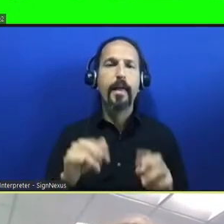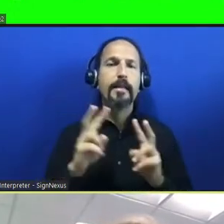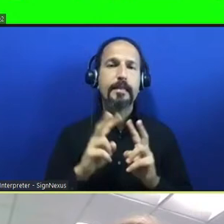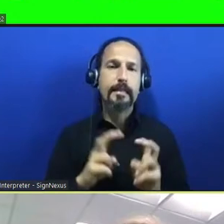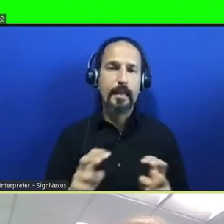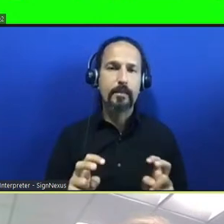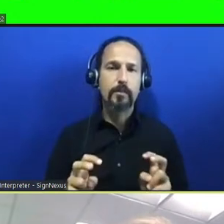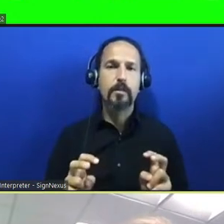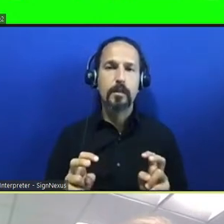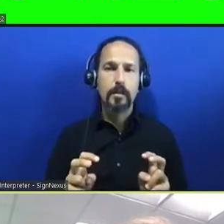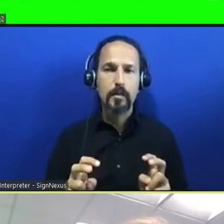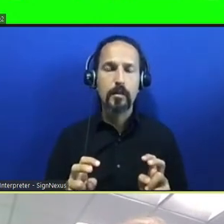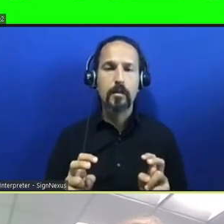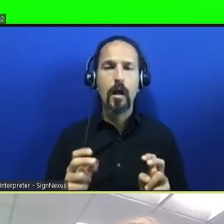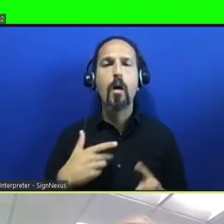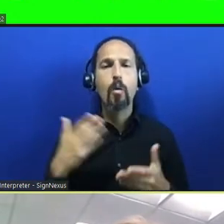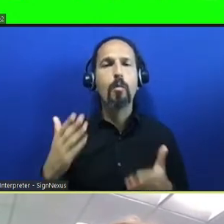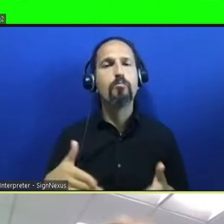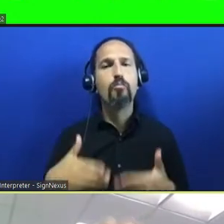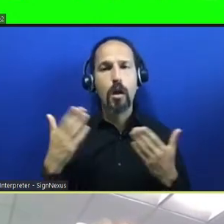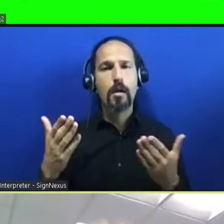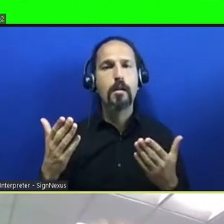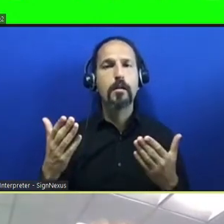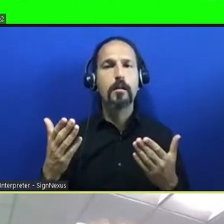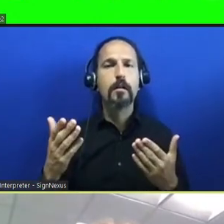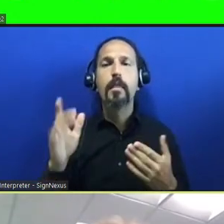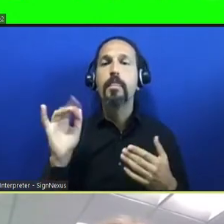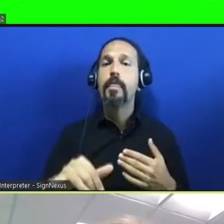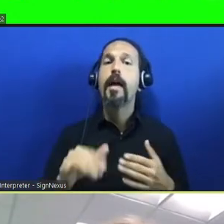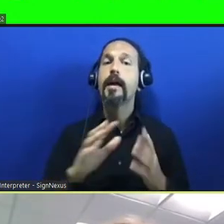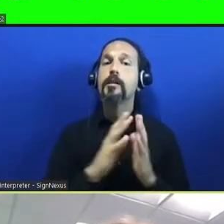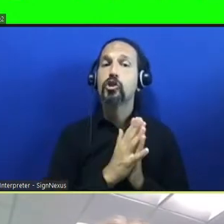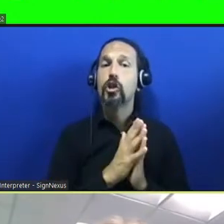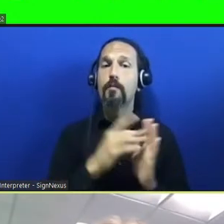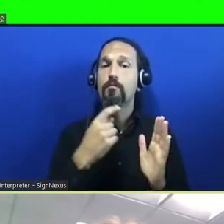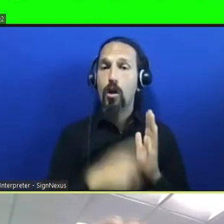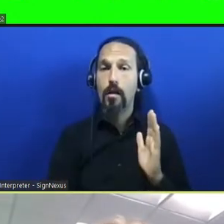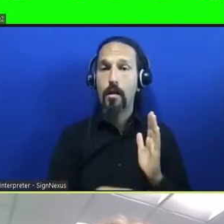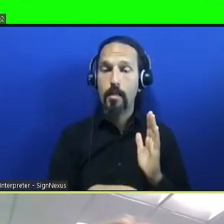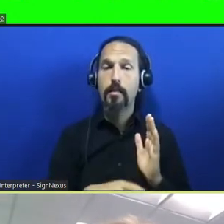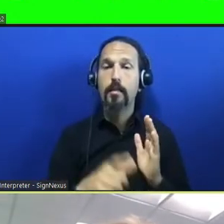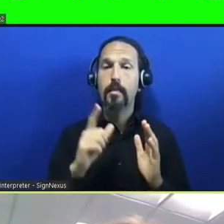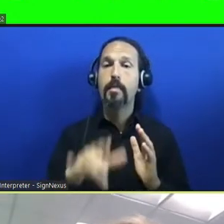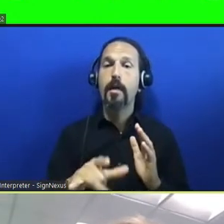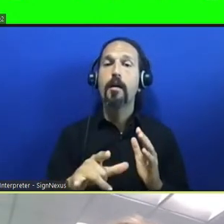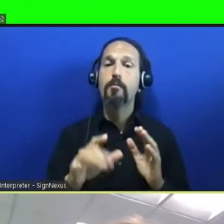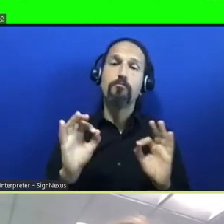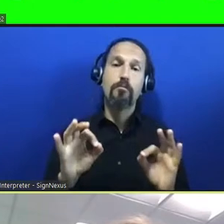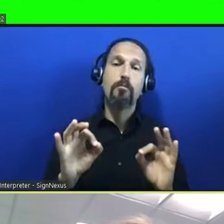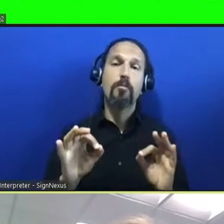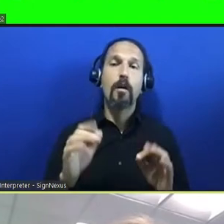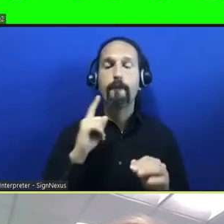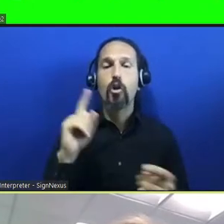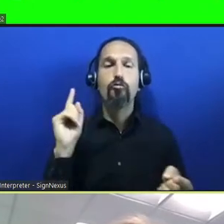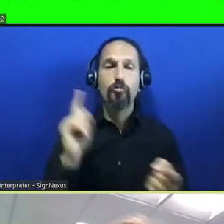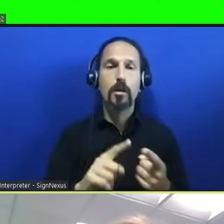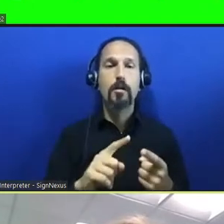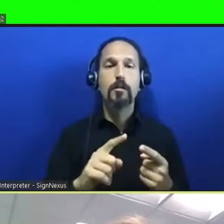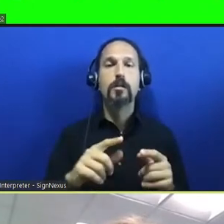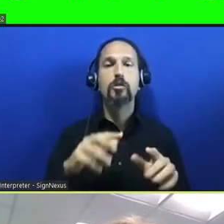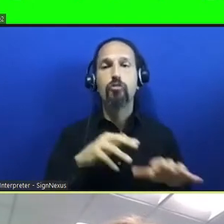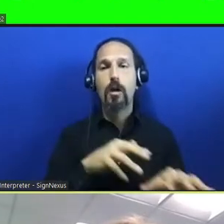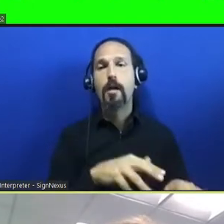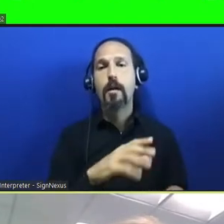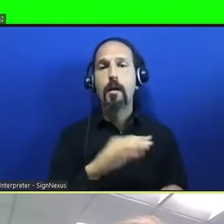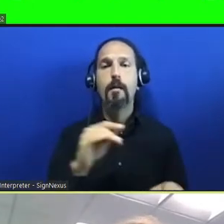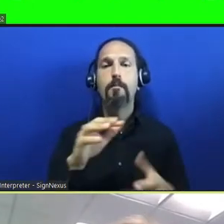that I wanted to bring up while I do believe that congestion pricing is an admirable proposal to reduce traffic reduce pollution